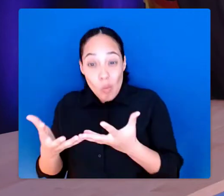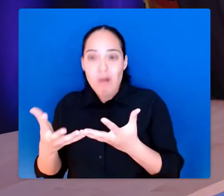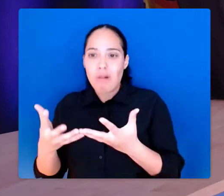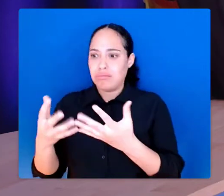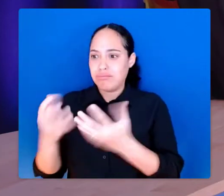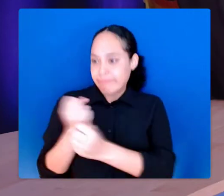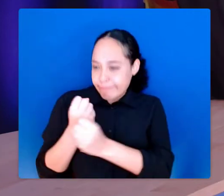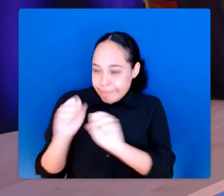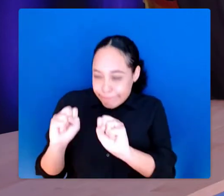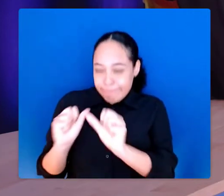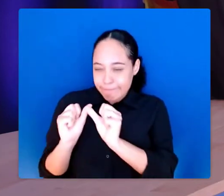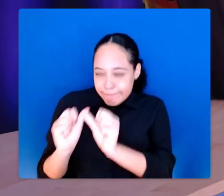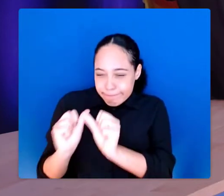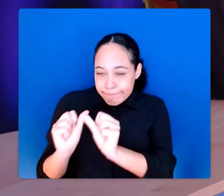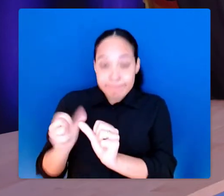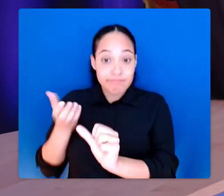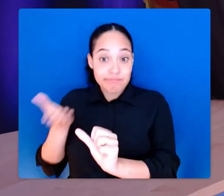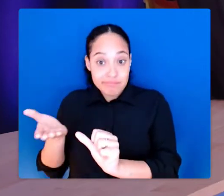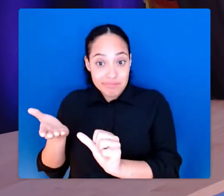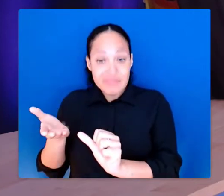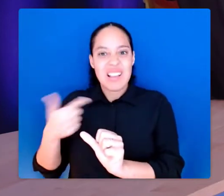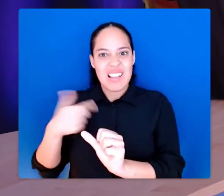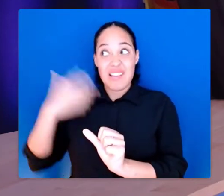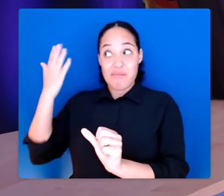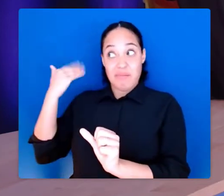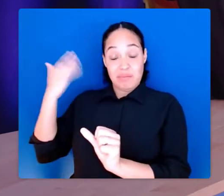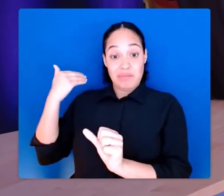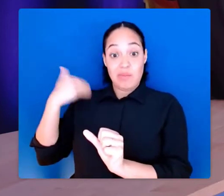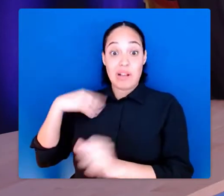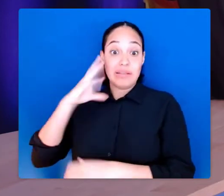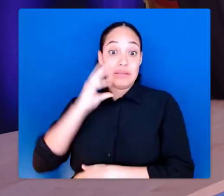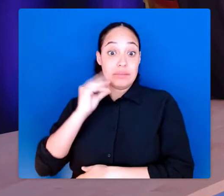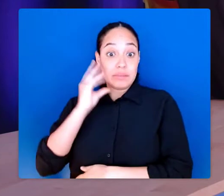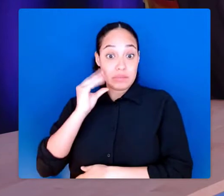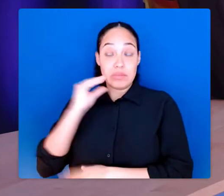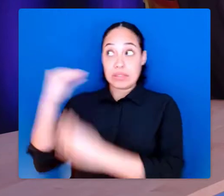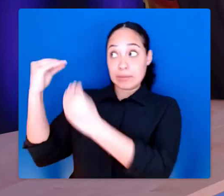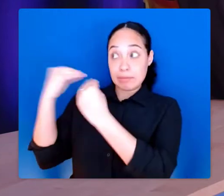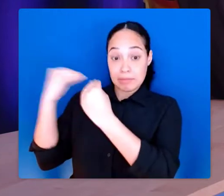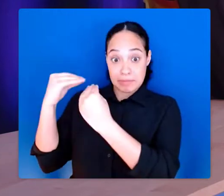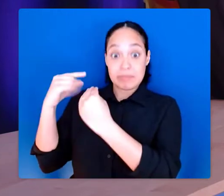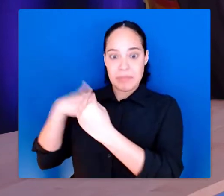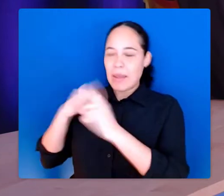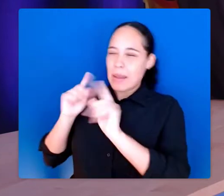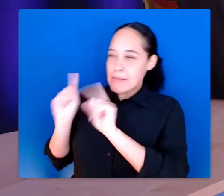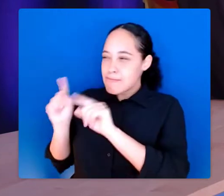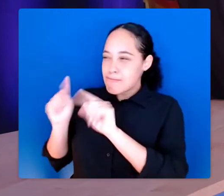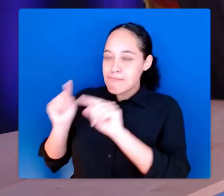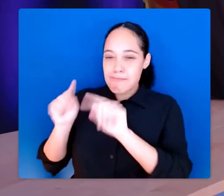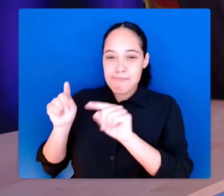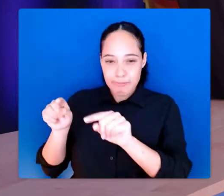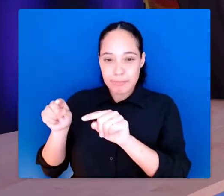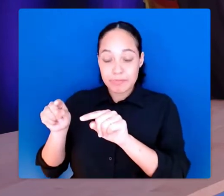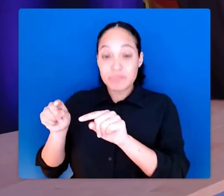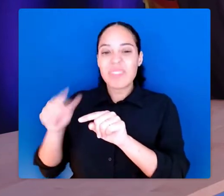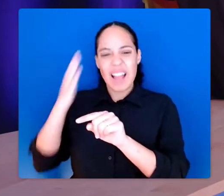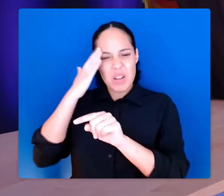time, that is how I like to unwind. That is how I choose to relax. And I am a